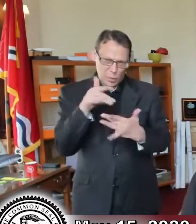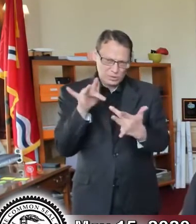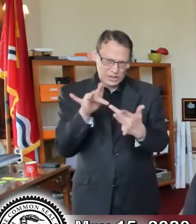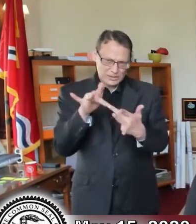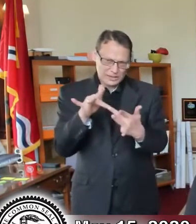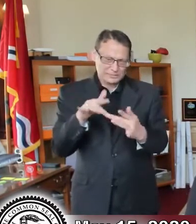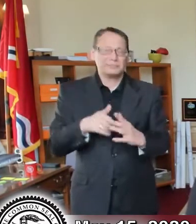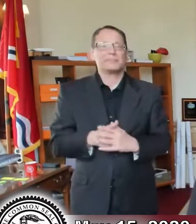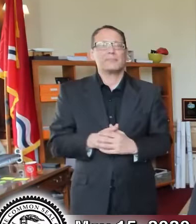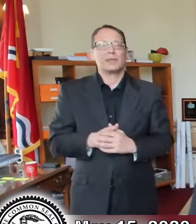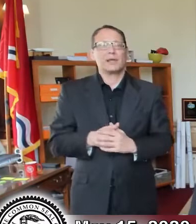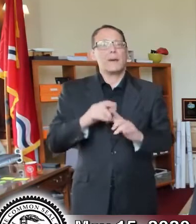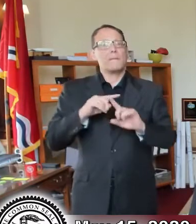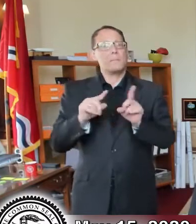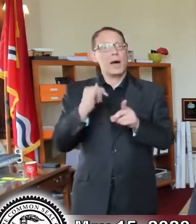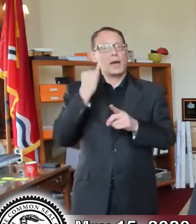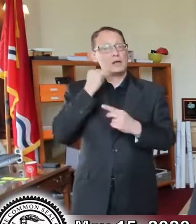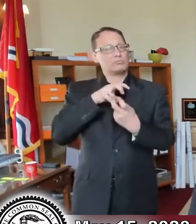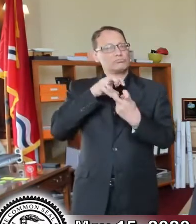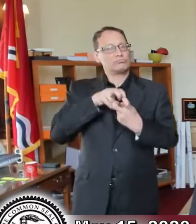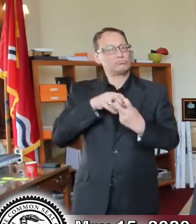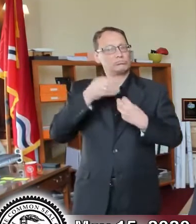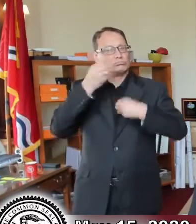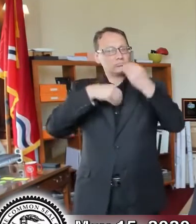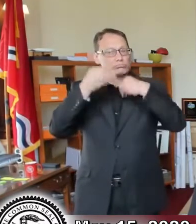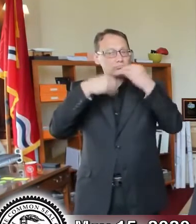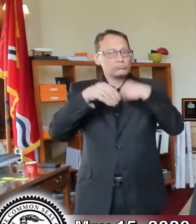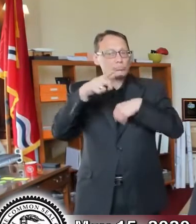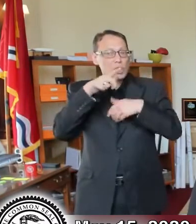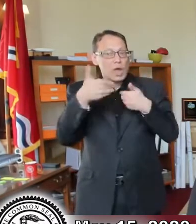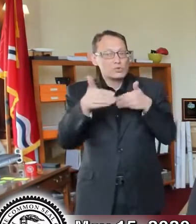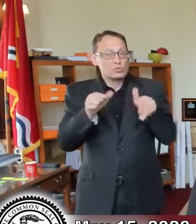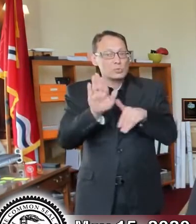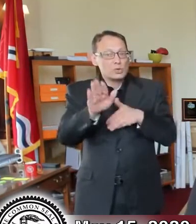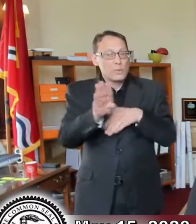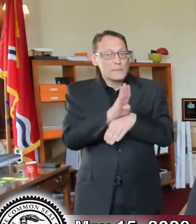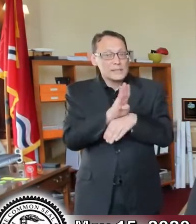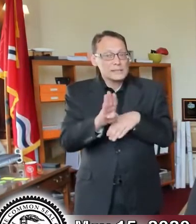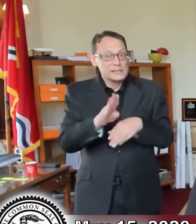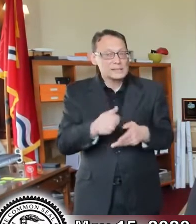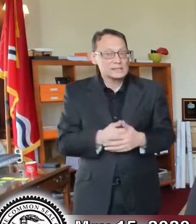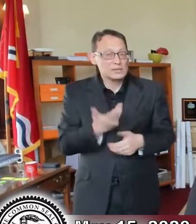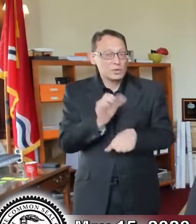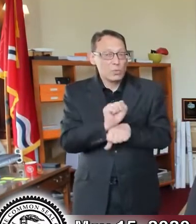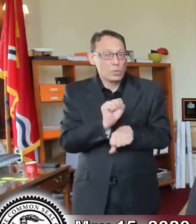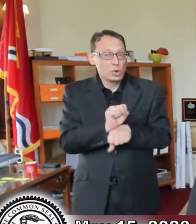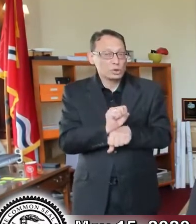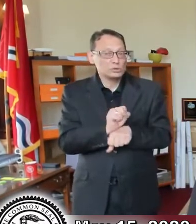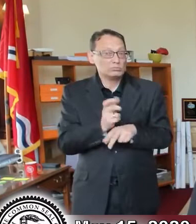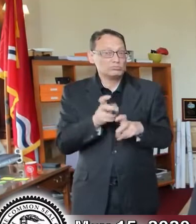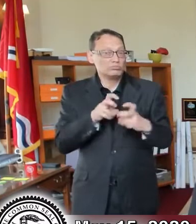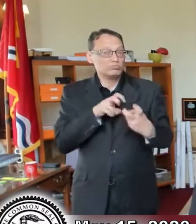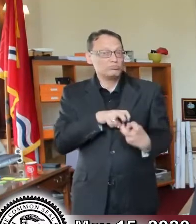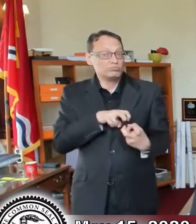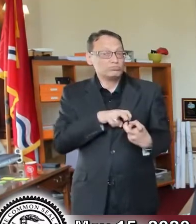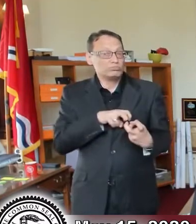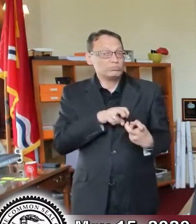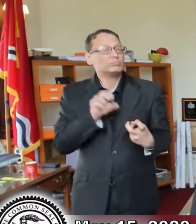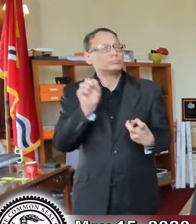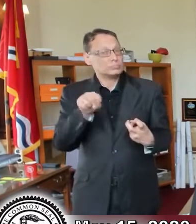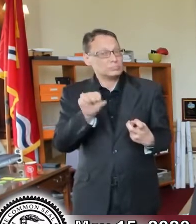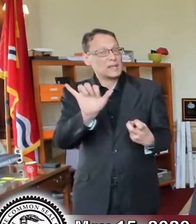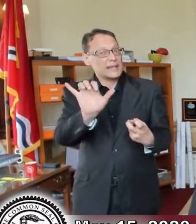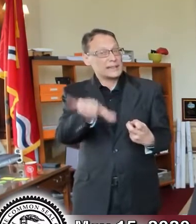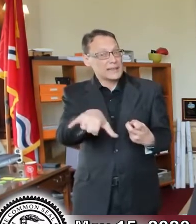contact. But if you ate lunch with them in the lunchroom of your business and sat at the lunch table, yes,